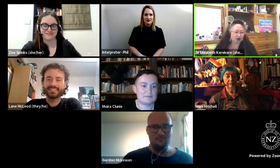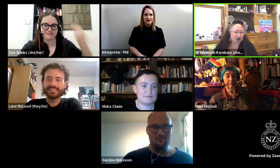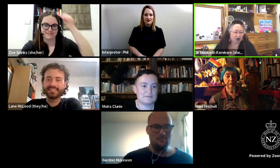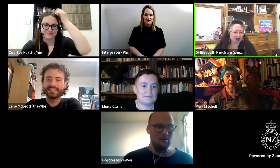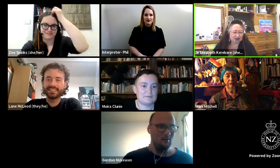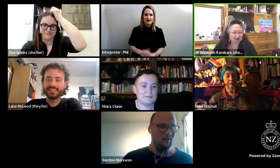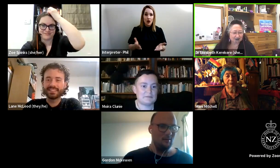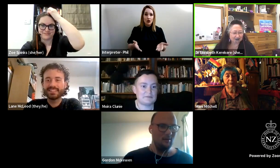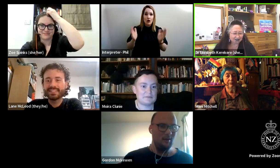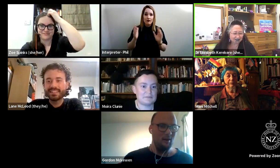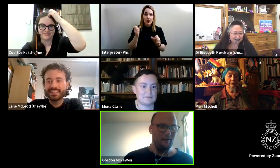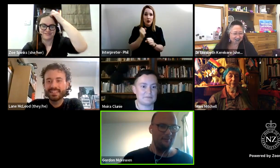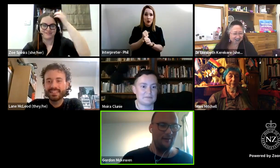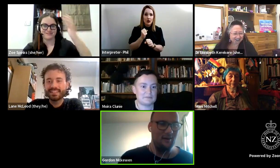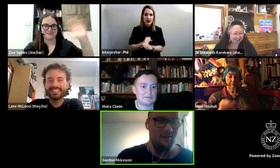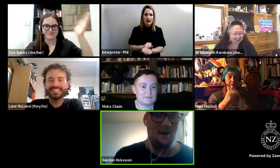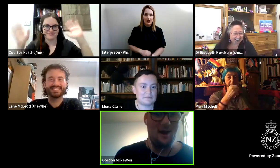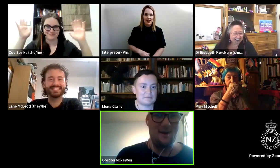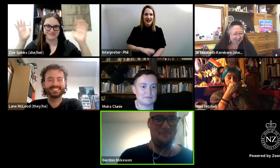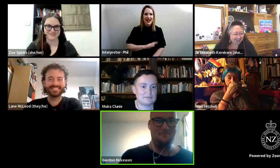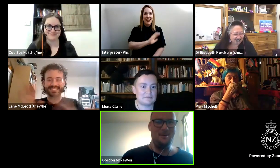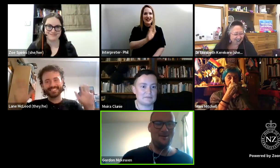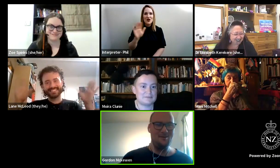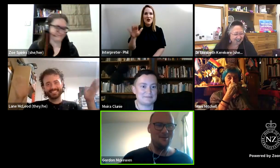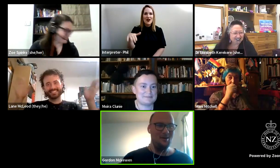Go for it, Gordon. Kia ora, whānau.